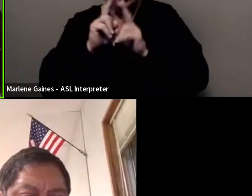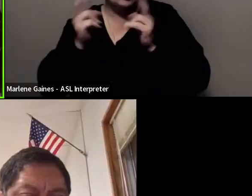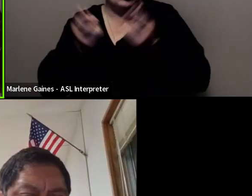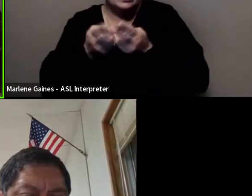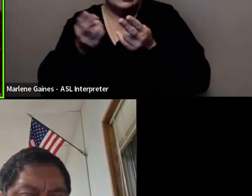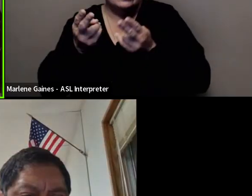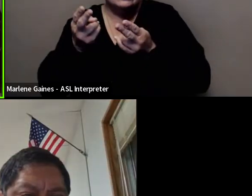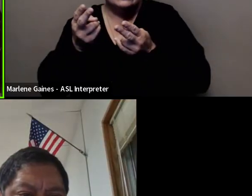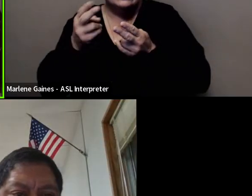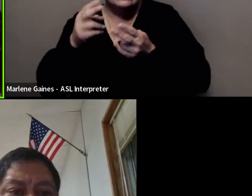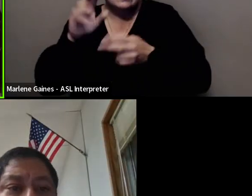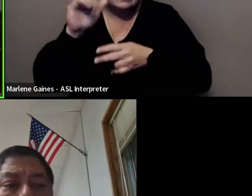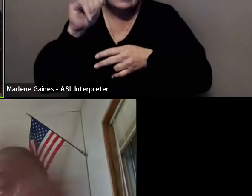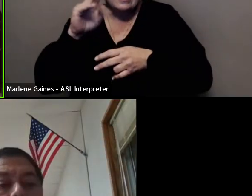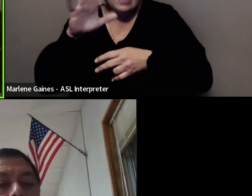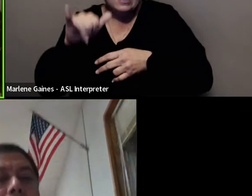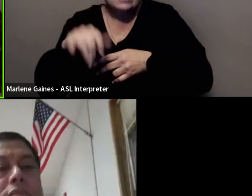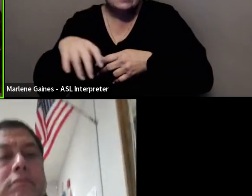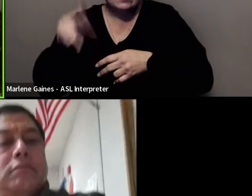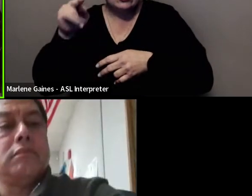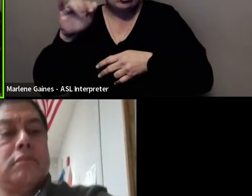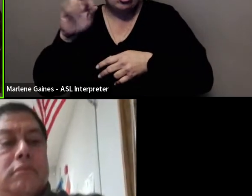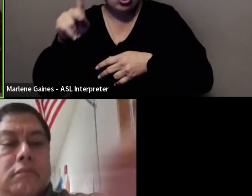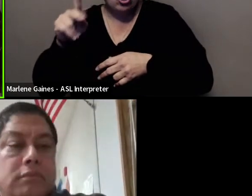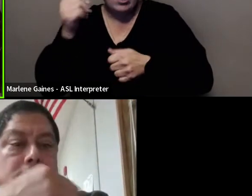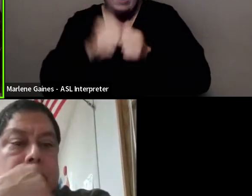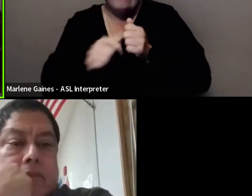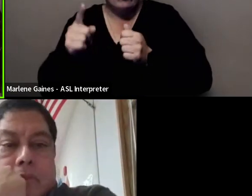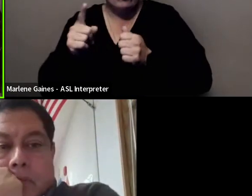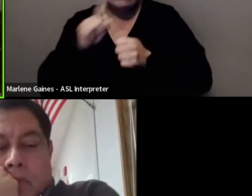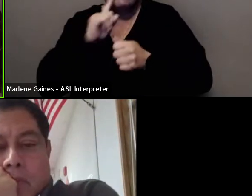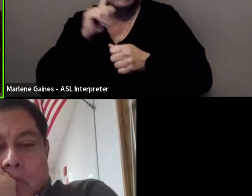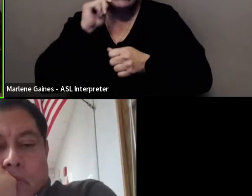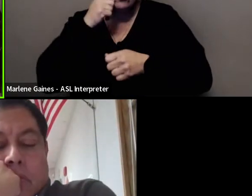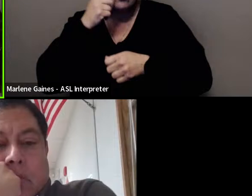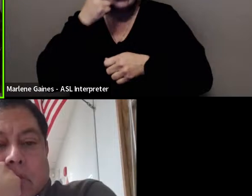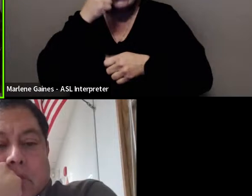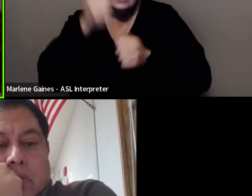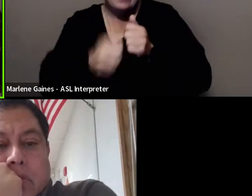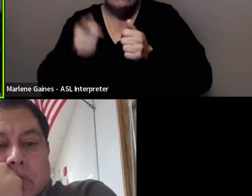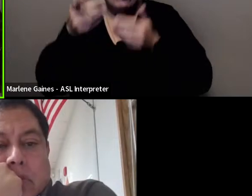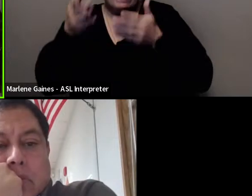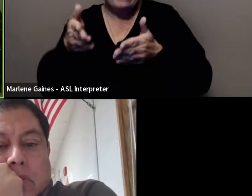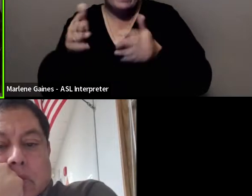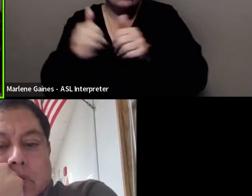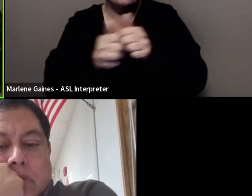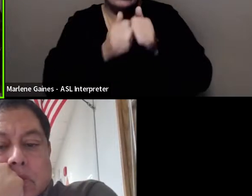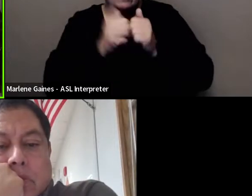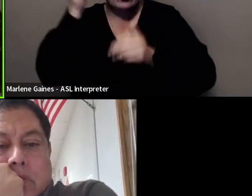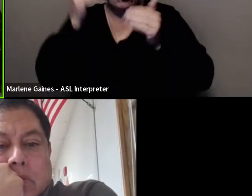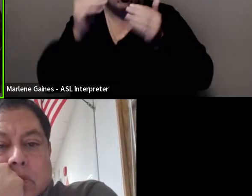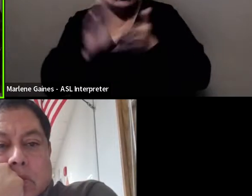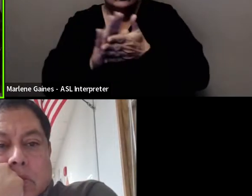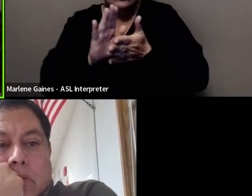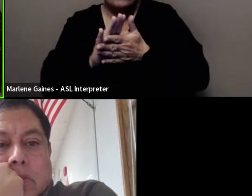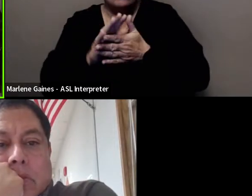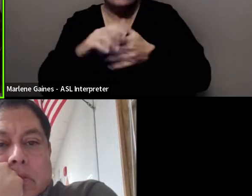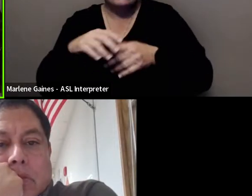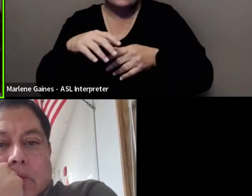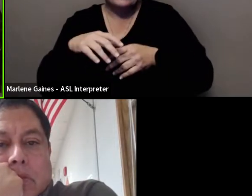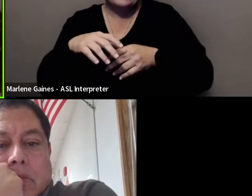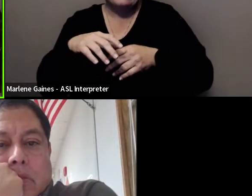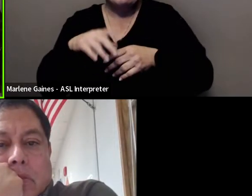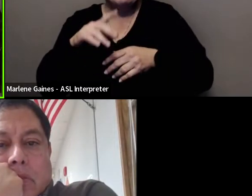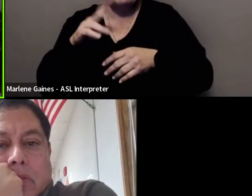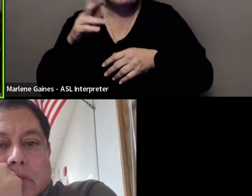unions, Yancey, Kirk, everybody there. It was neat to see everybody at the table together, adult school.